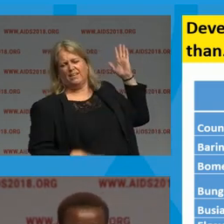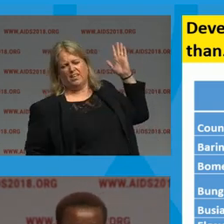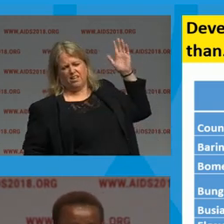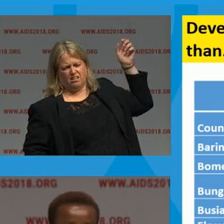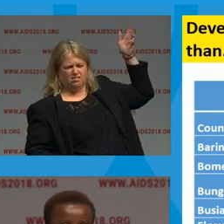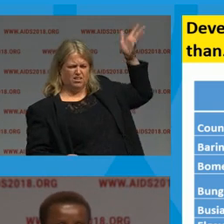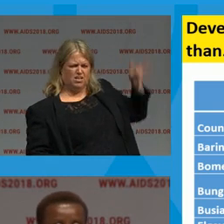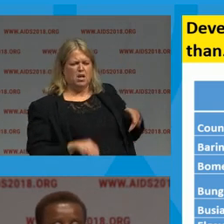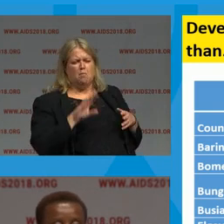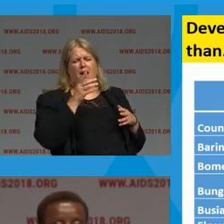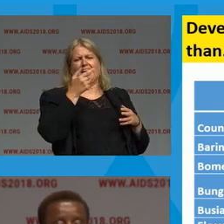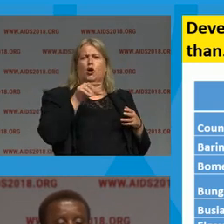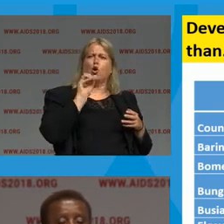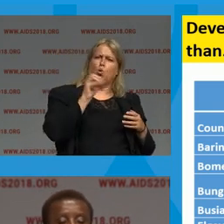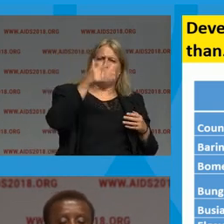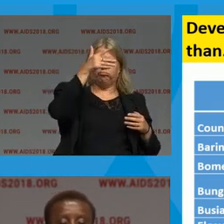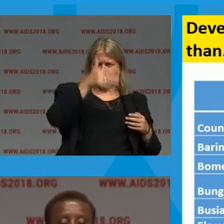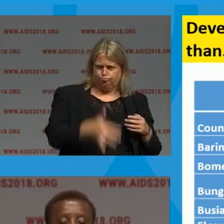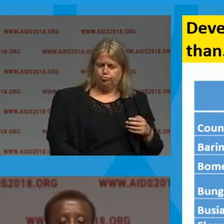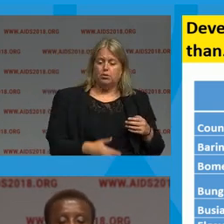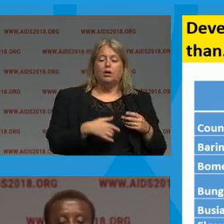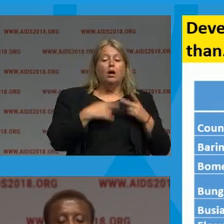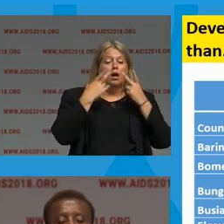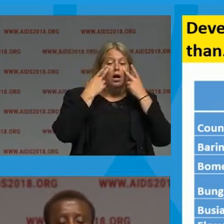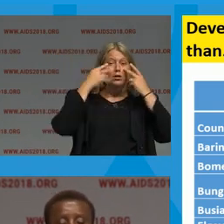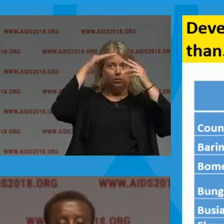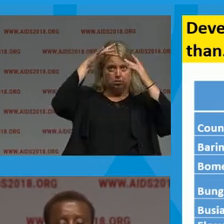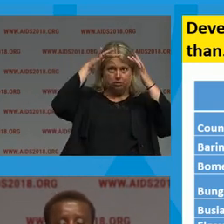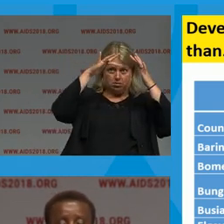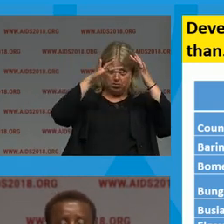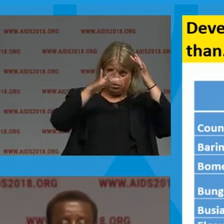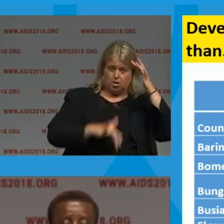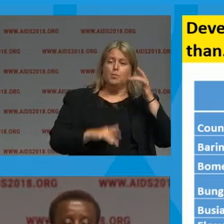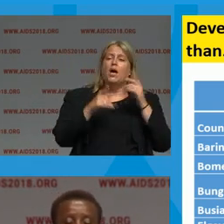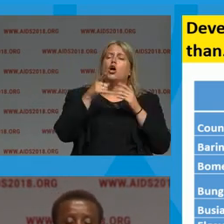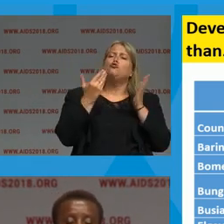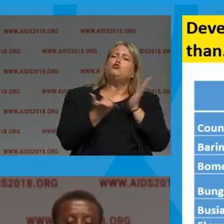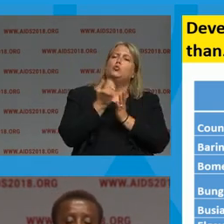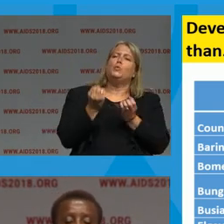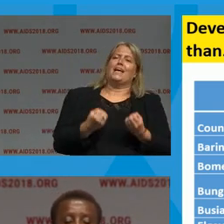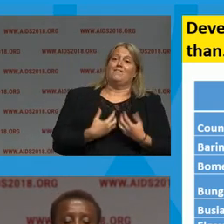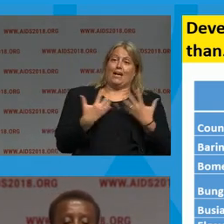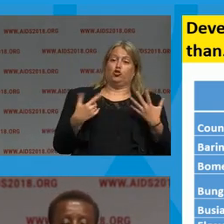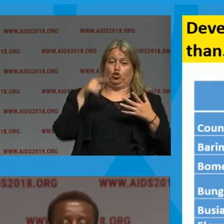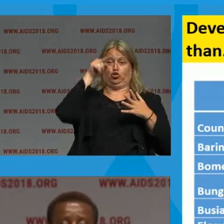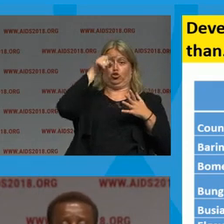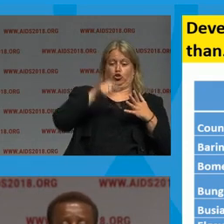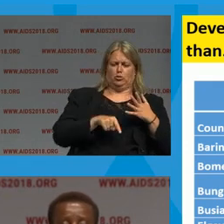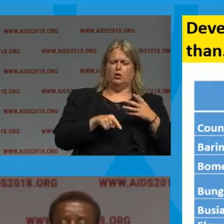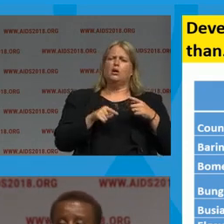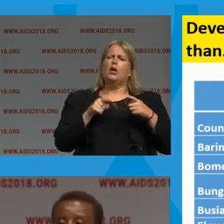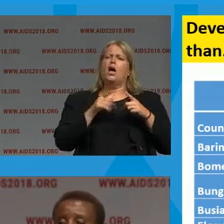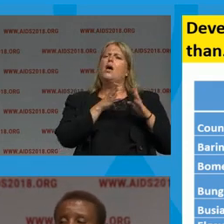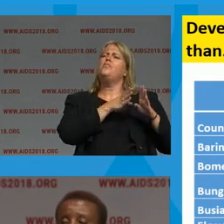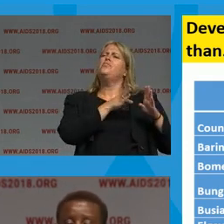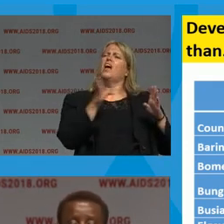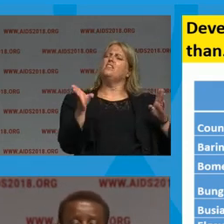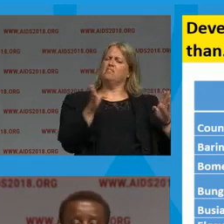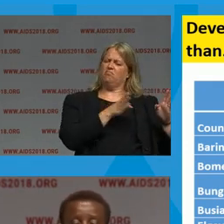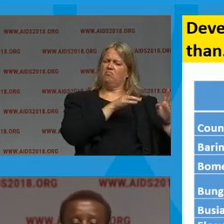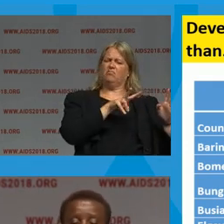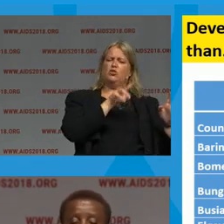with Baringo and moving down. We looked at what is the total number of new infections that year and where should we be